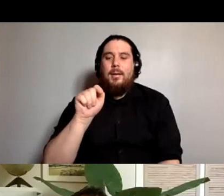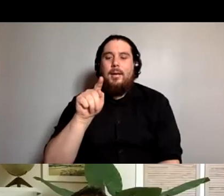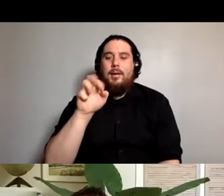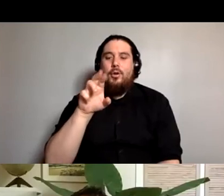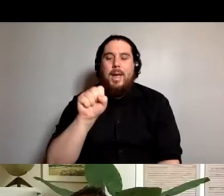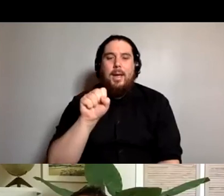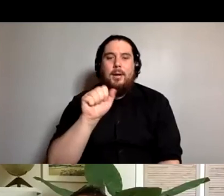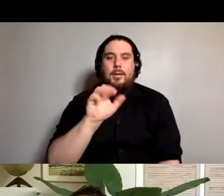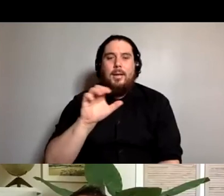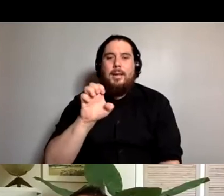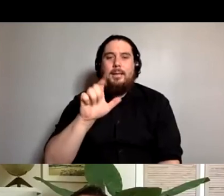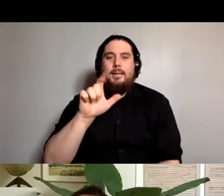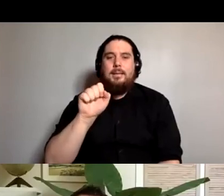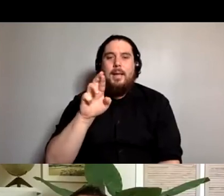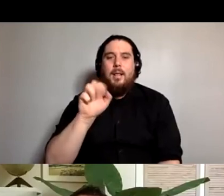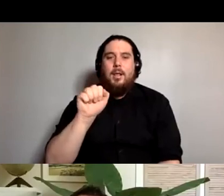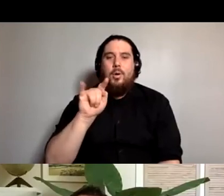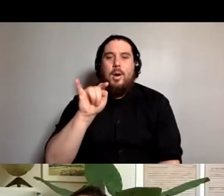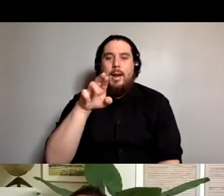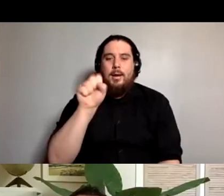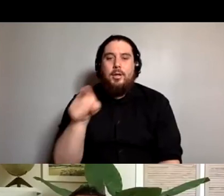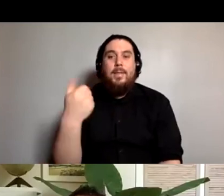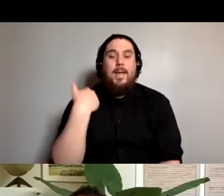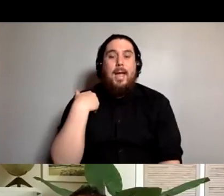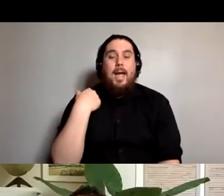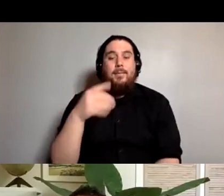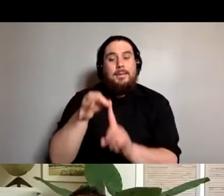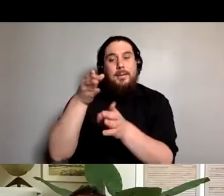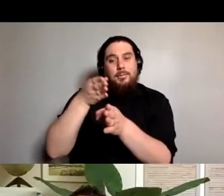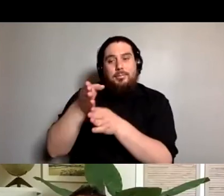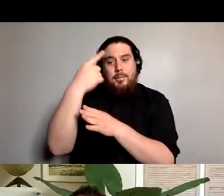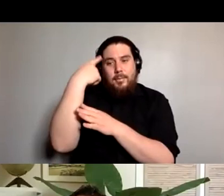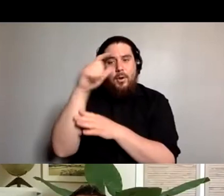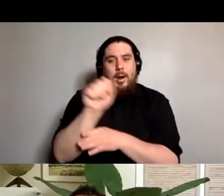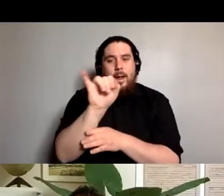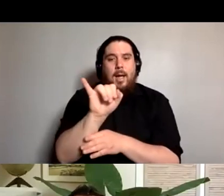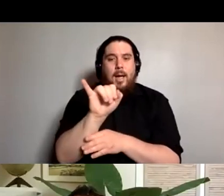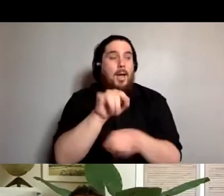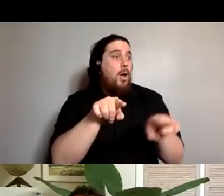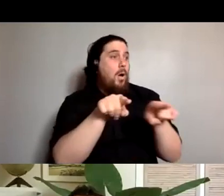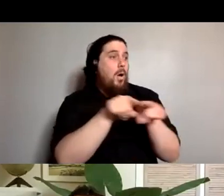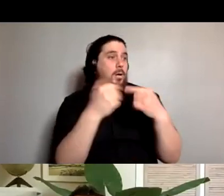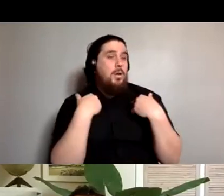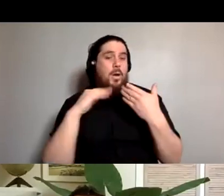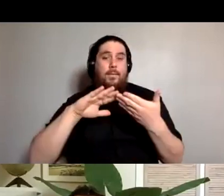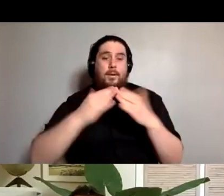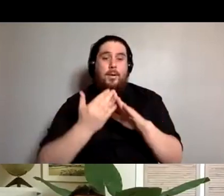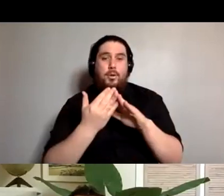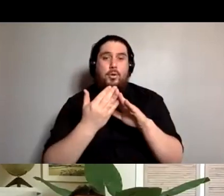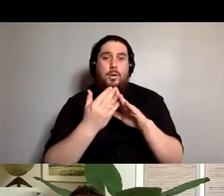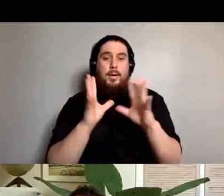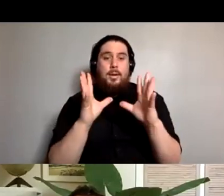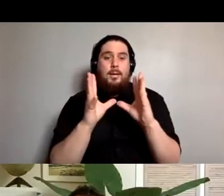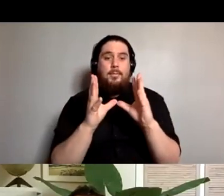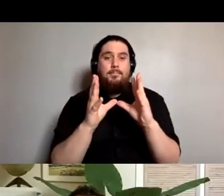They actually have special track for AI. Great. There are also community forums as well. We're no stranger to